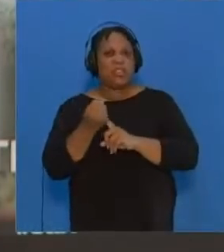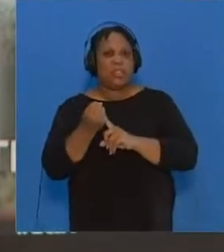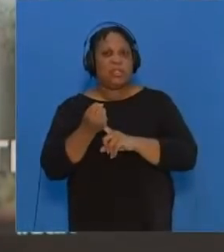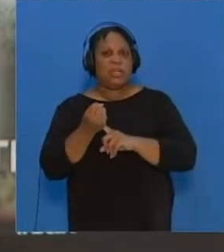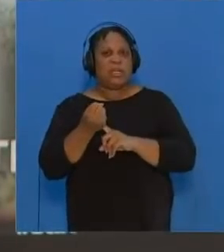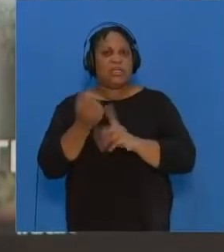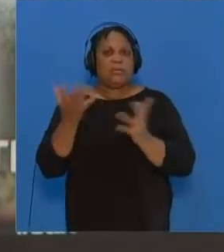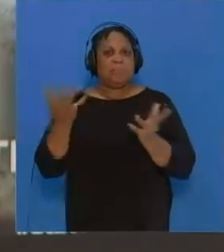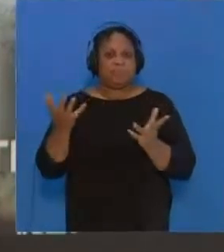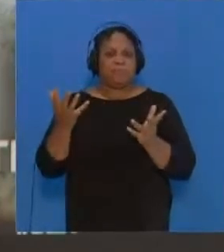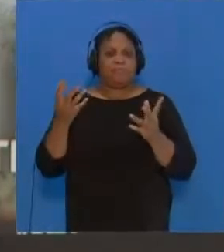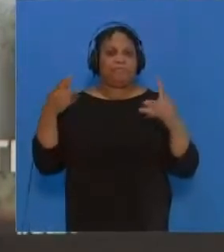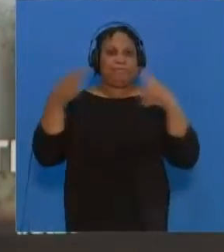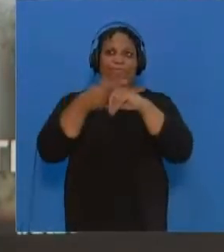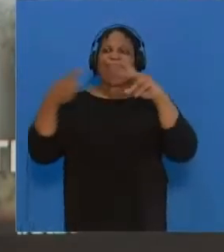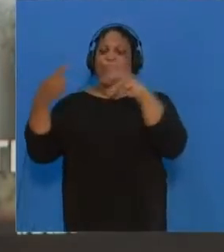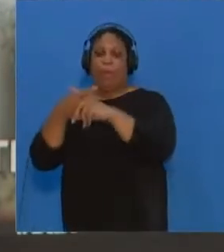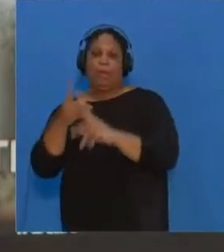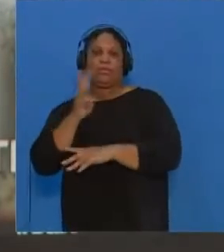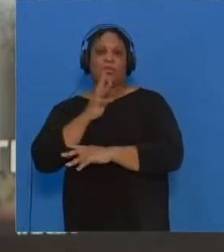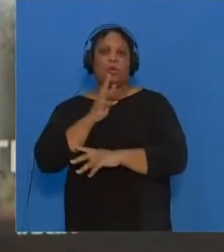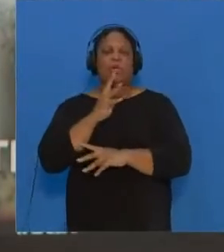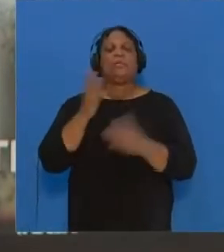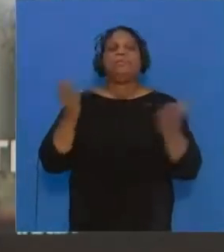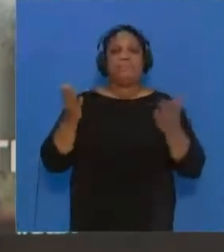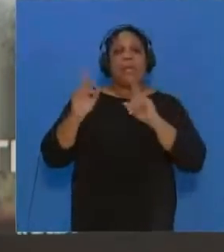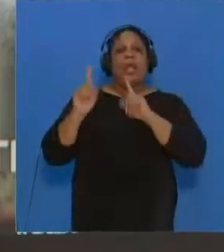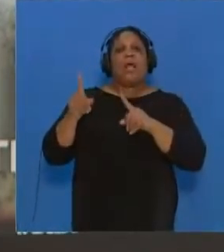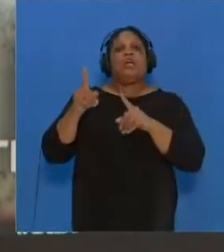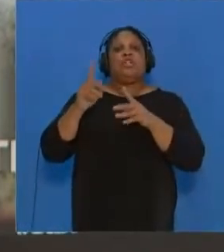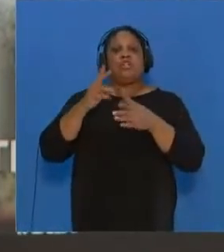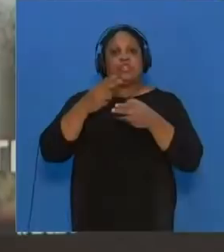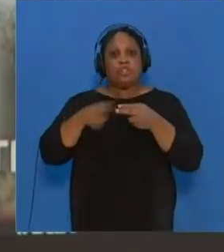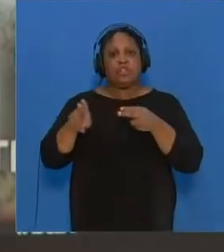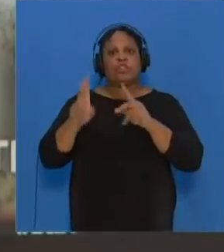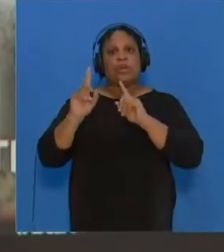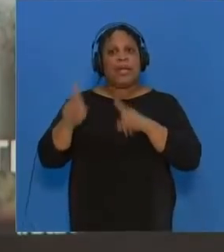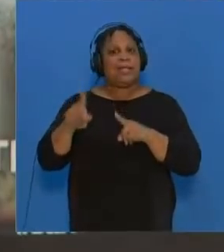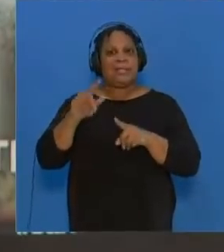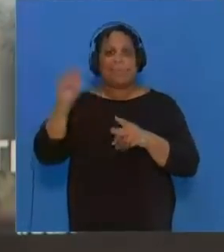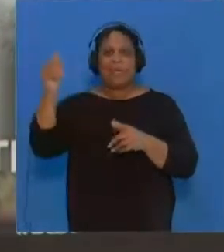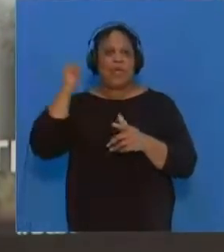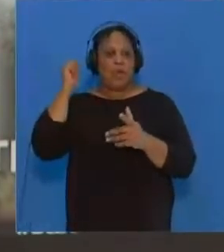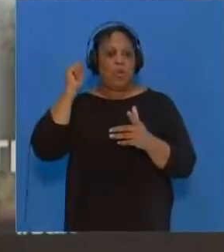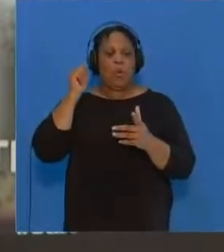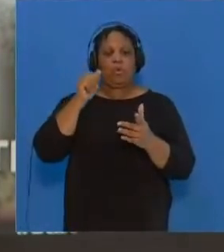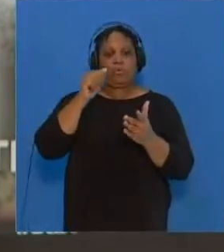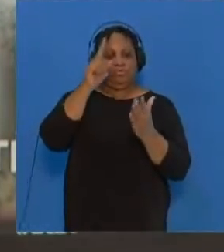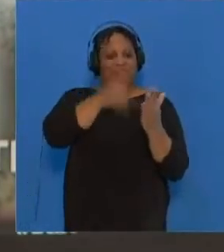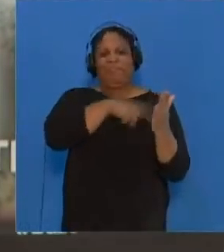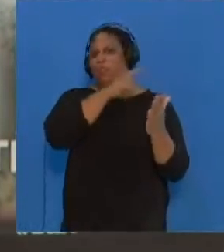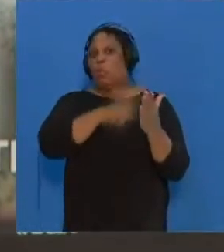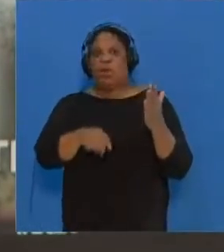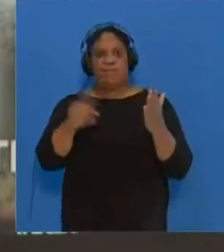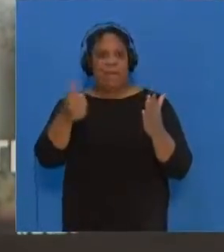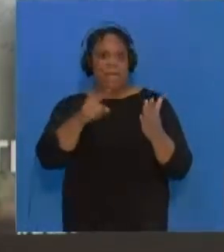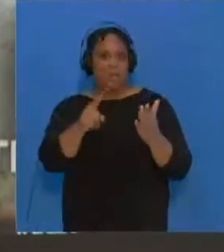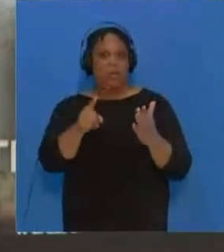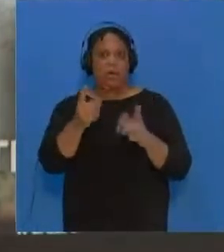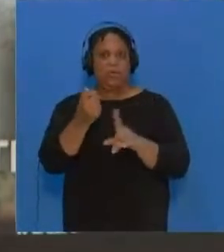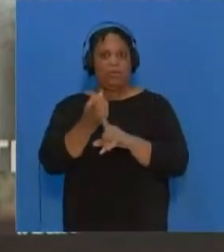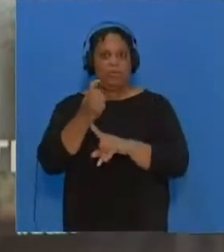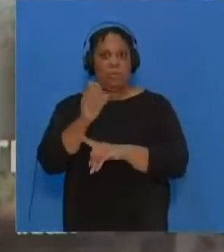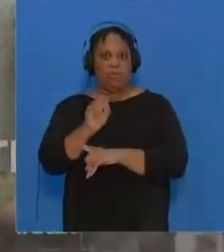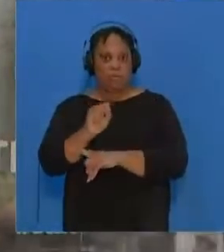is asked by somebody as client. The short answer to your question is no, that will not disqualify someone for financial assistance. Thank you, sir. Good stuff.